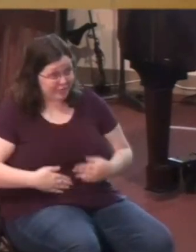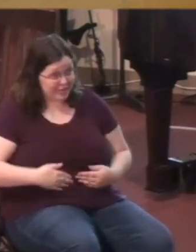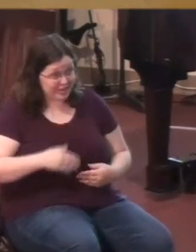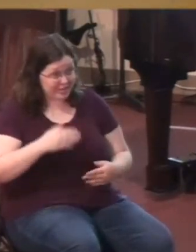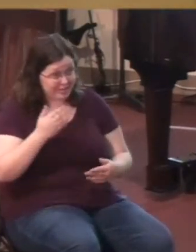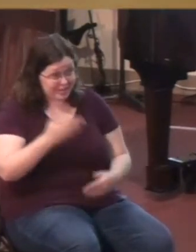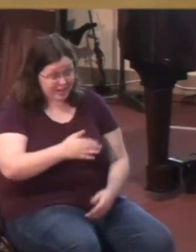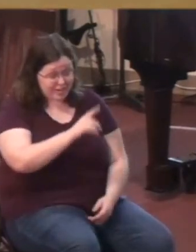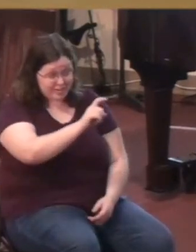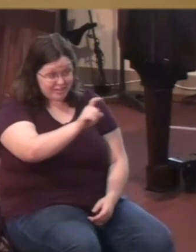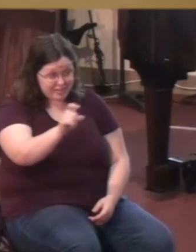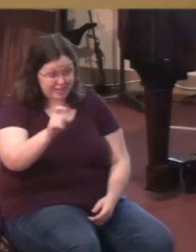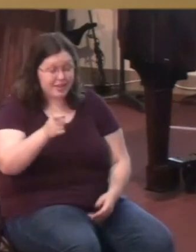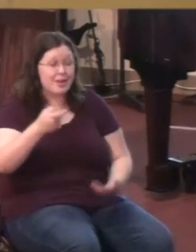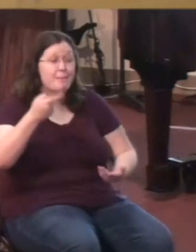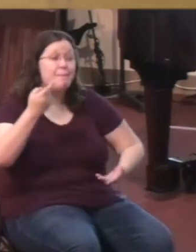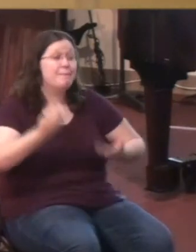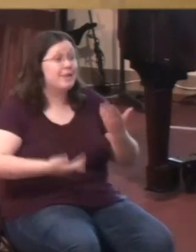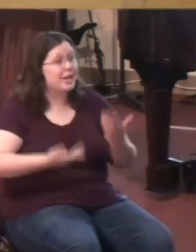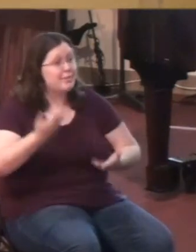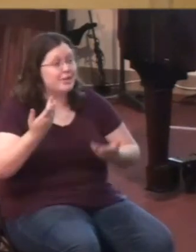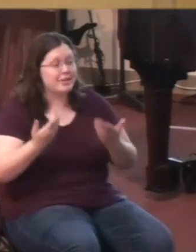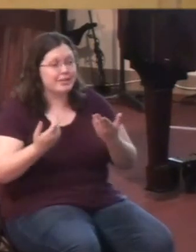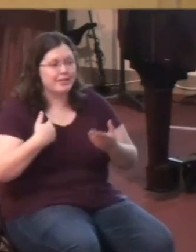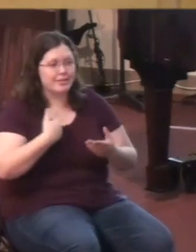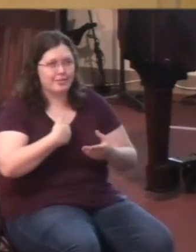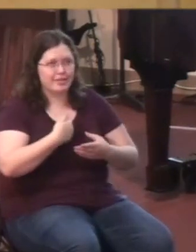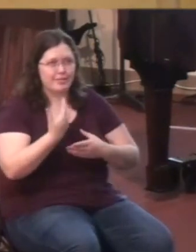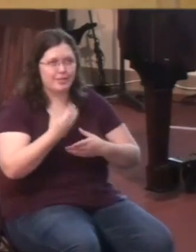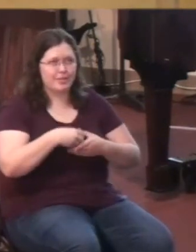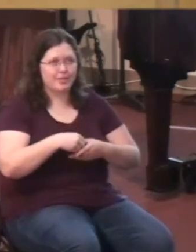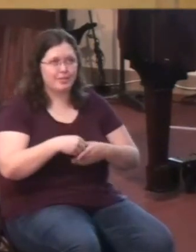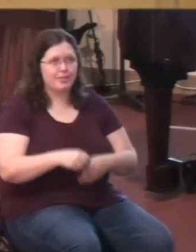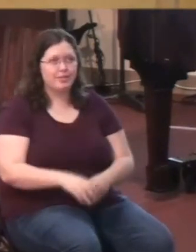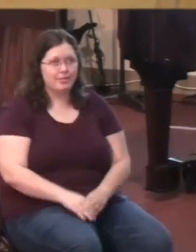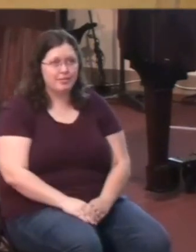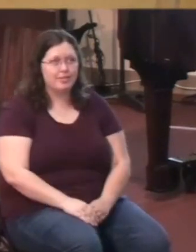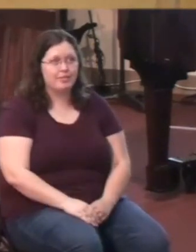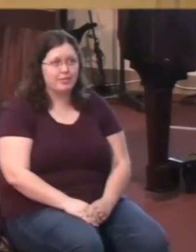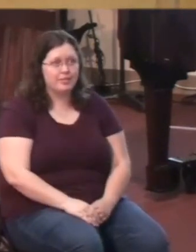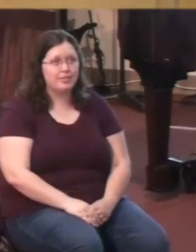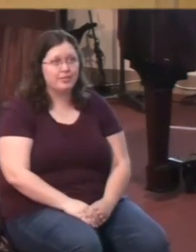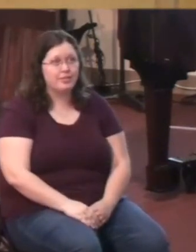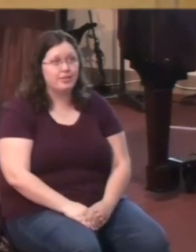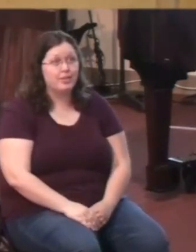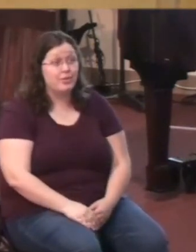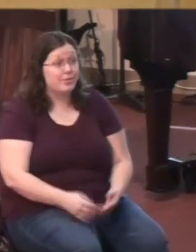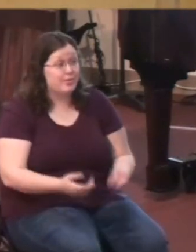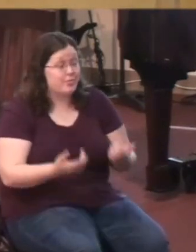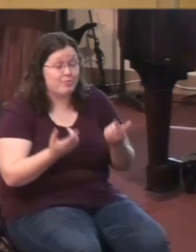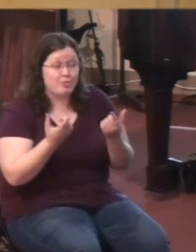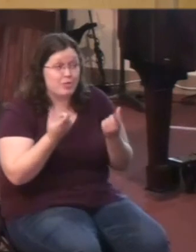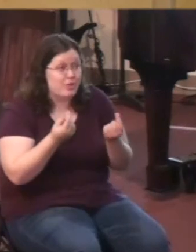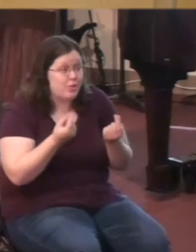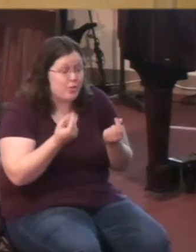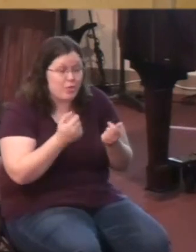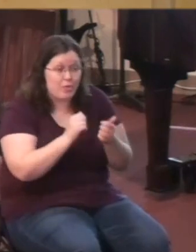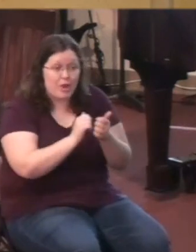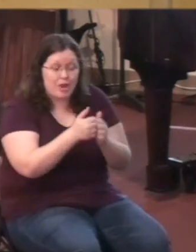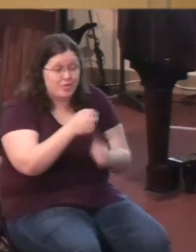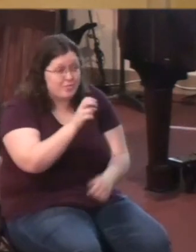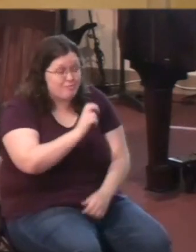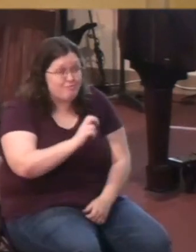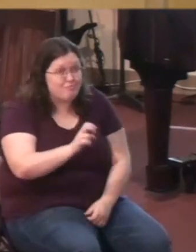there is. And maybe we actually participate in it. So, what do we do and how do we navigate